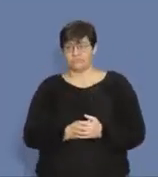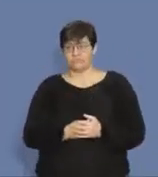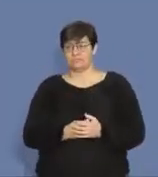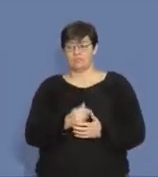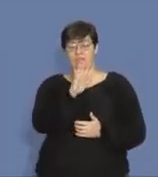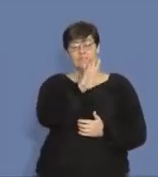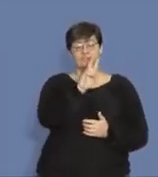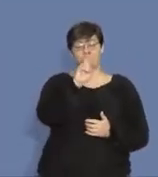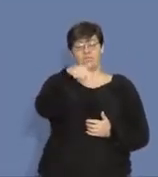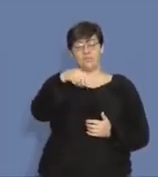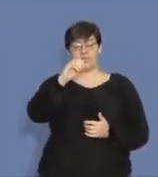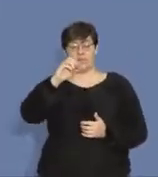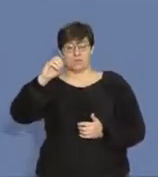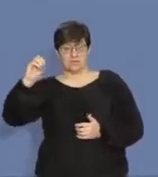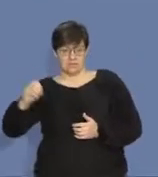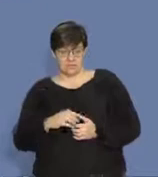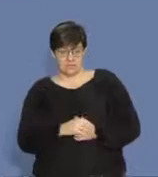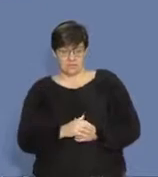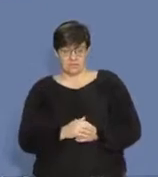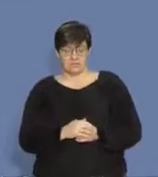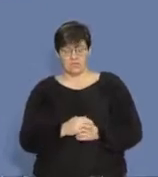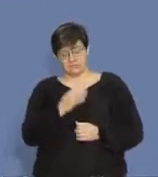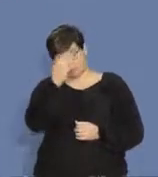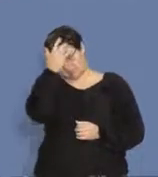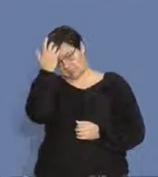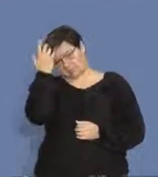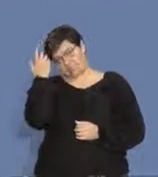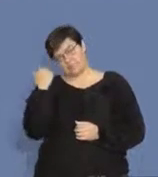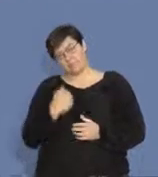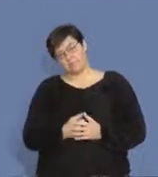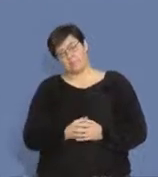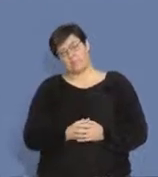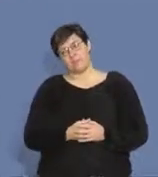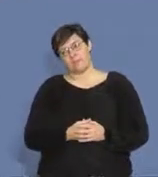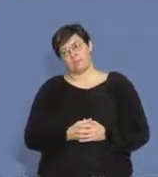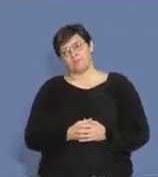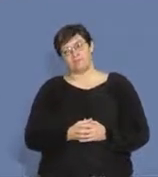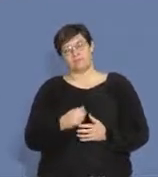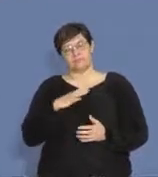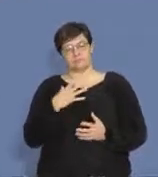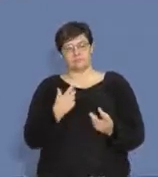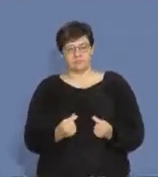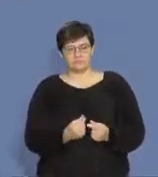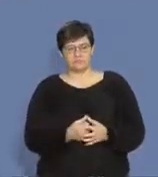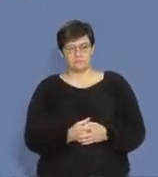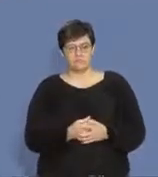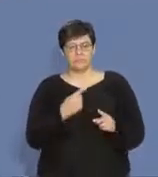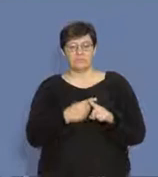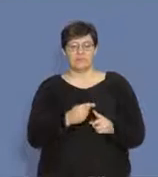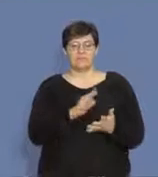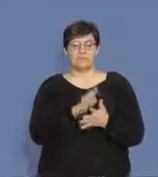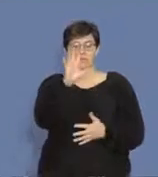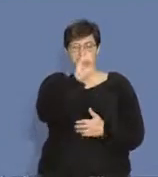we go. It's your 52,000, right? Let's take our 52,000. And all that you do is you multiply